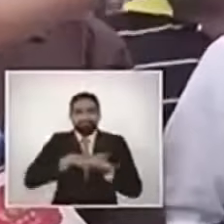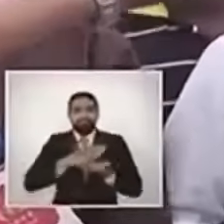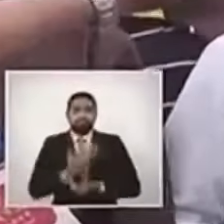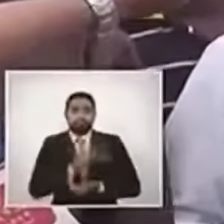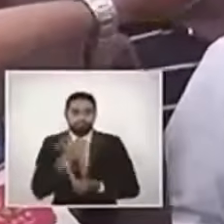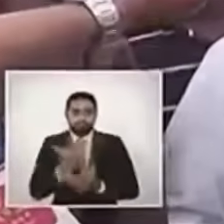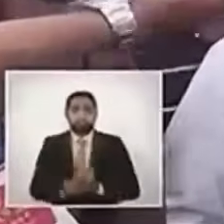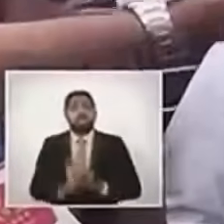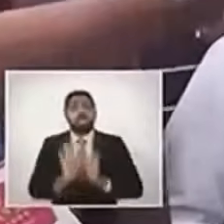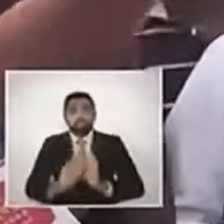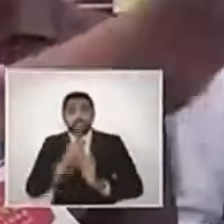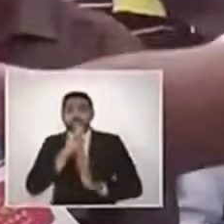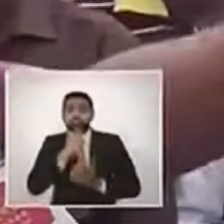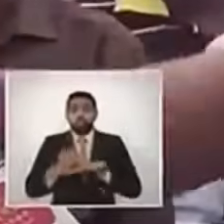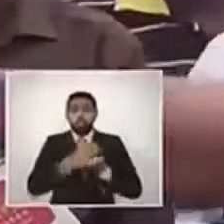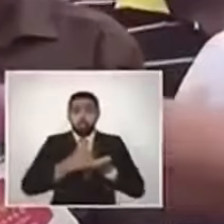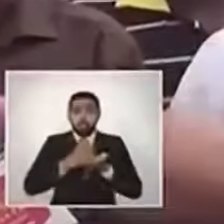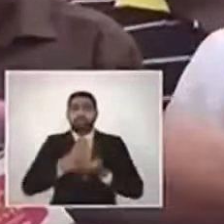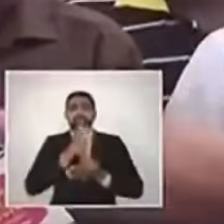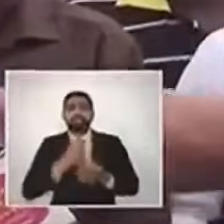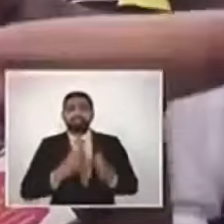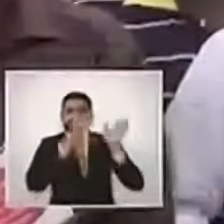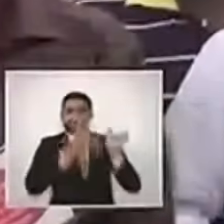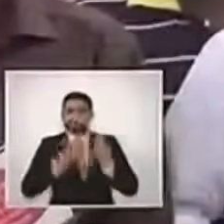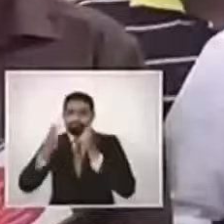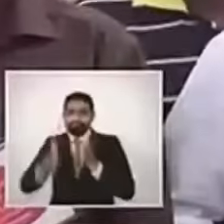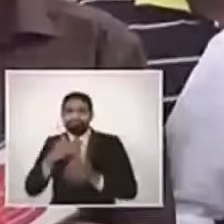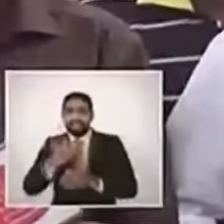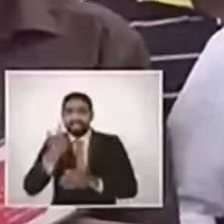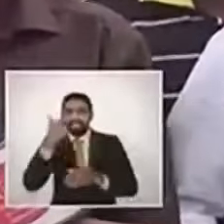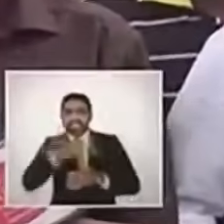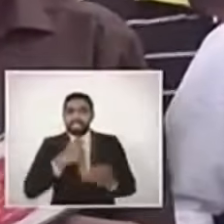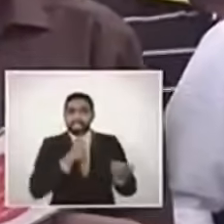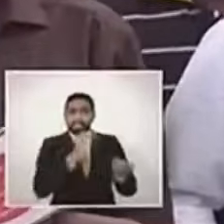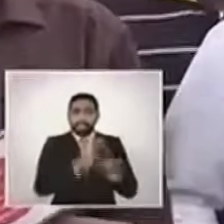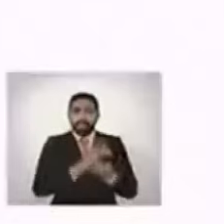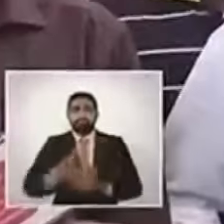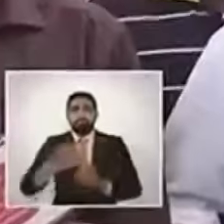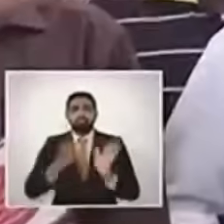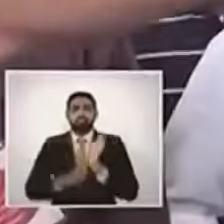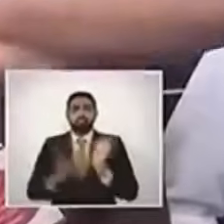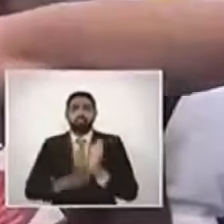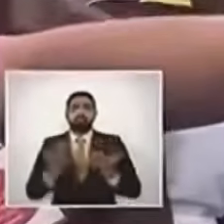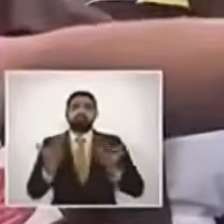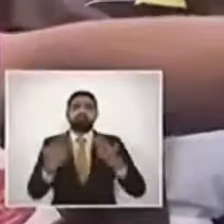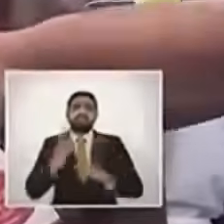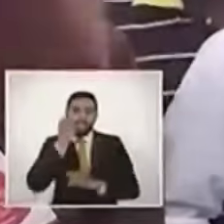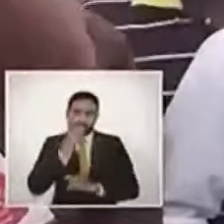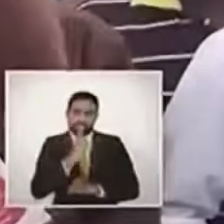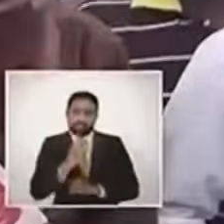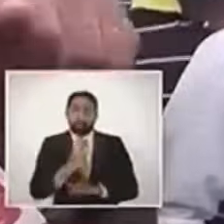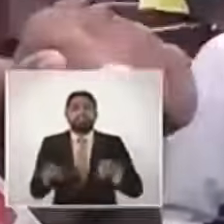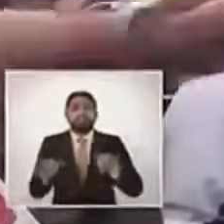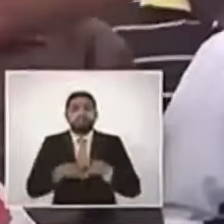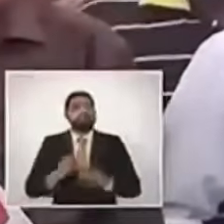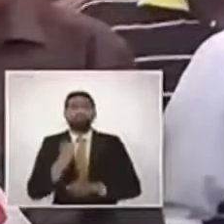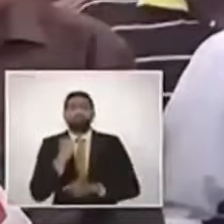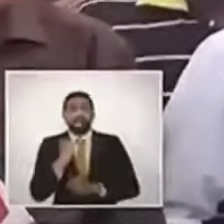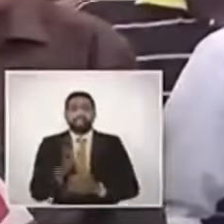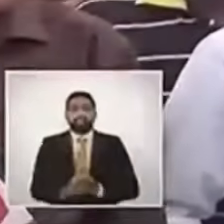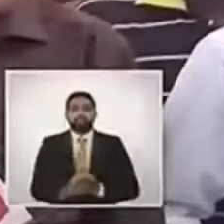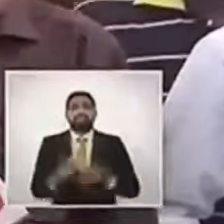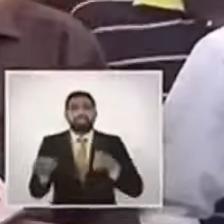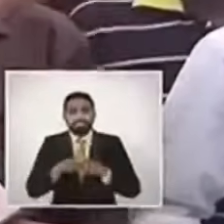empty on the 15th of November. Operations at this refinery were carried out in such an ill manner that even the Ceylon Petroleum Corporation